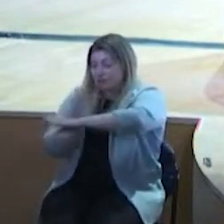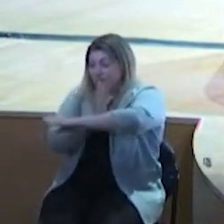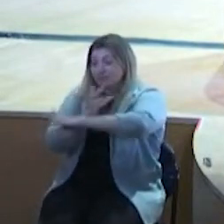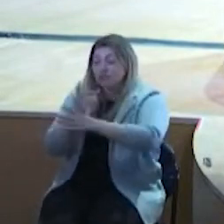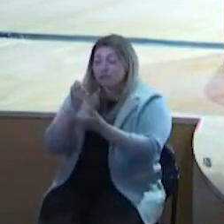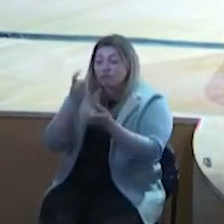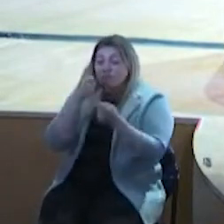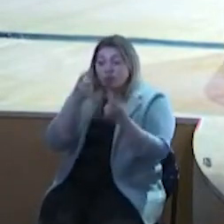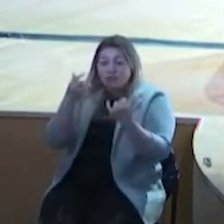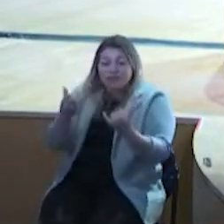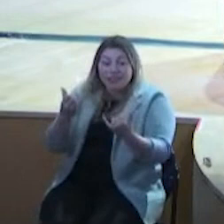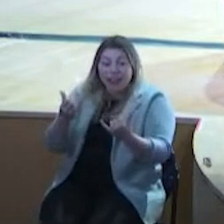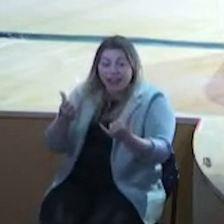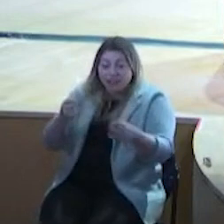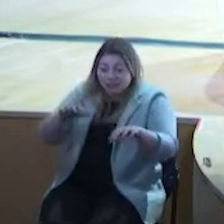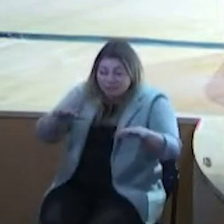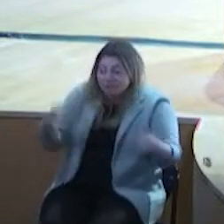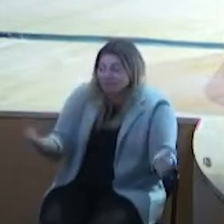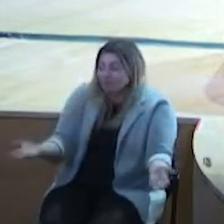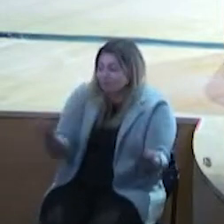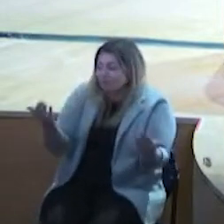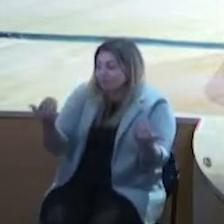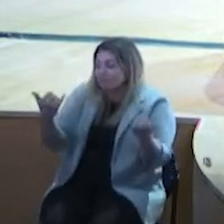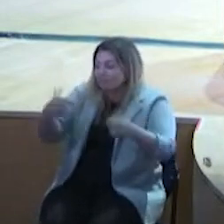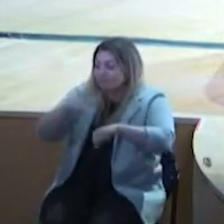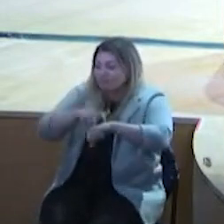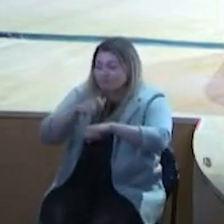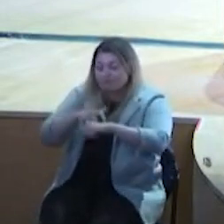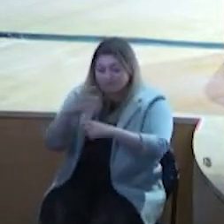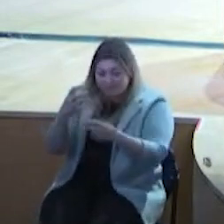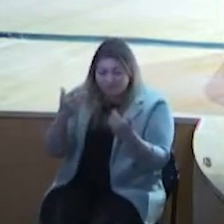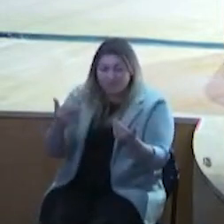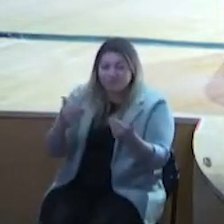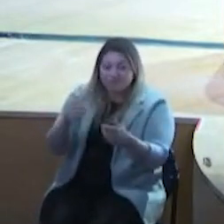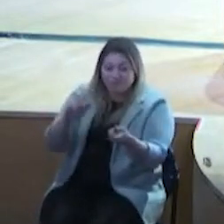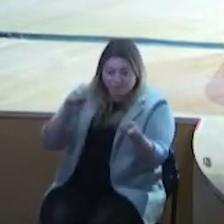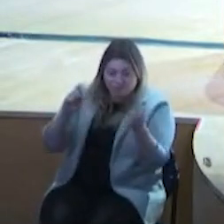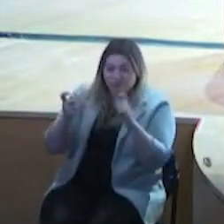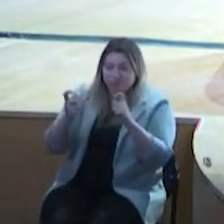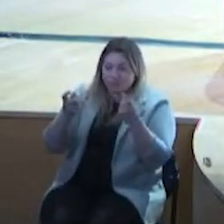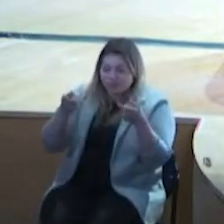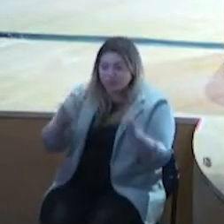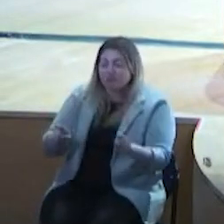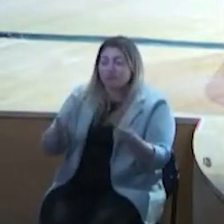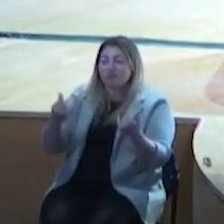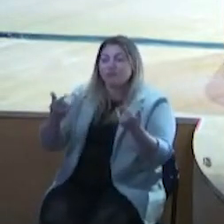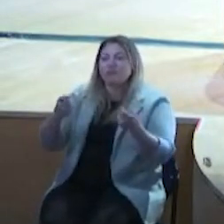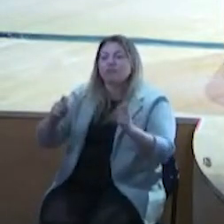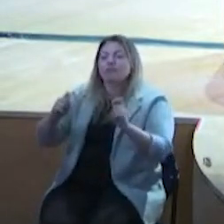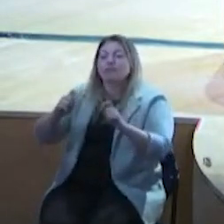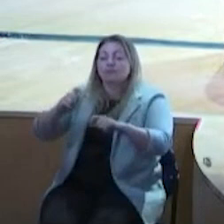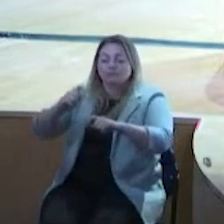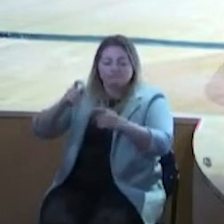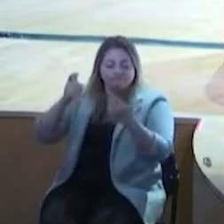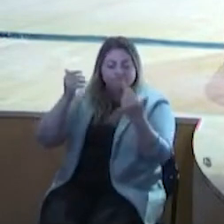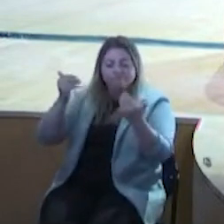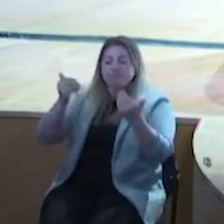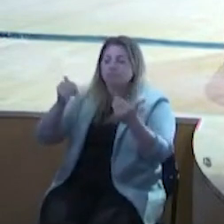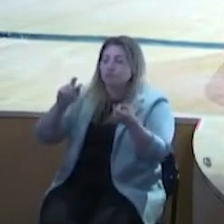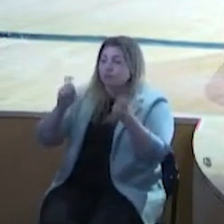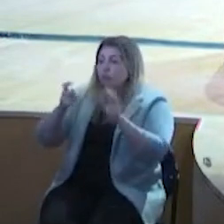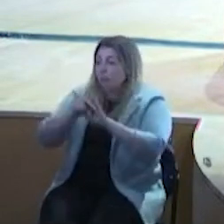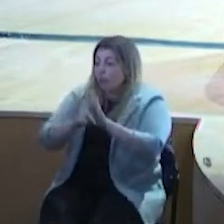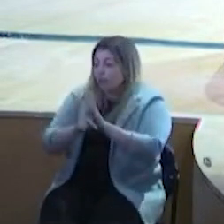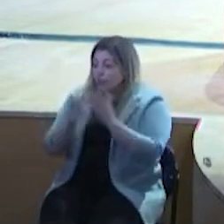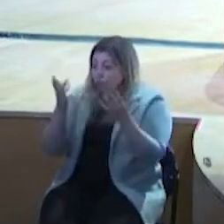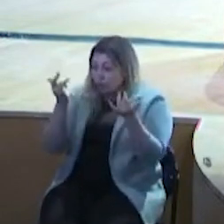time. Now is the time to make those meaningful changes. Now is the time to try to influence policy, because what that